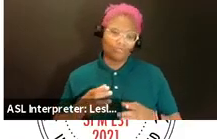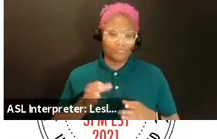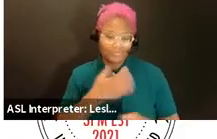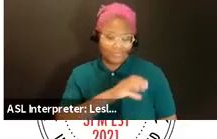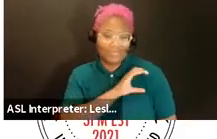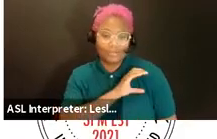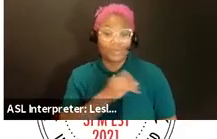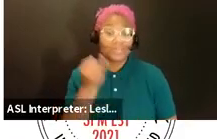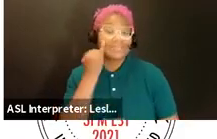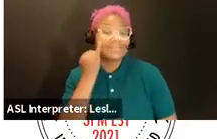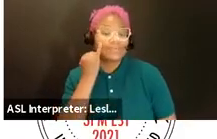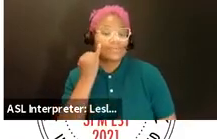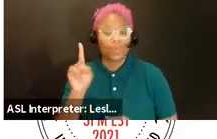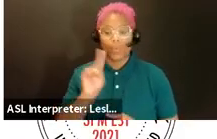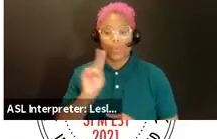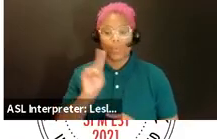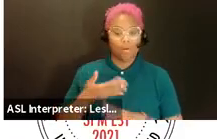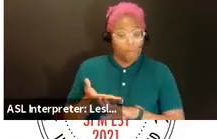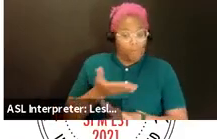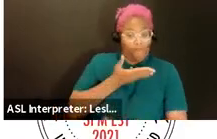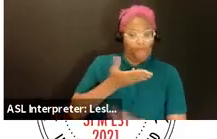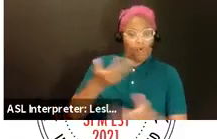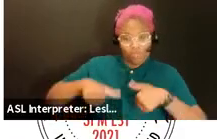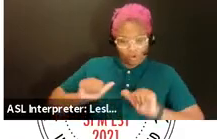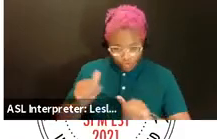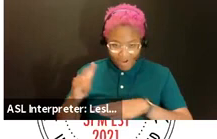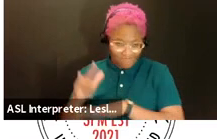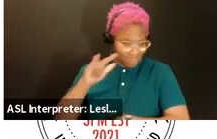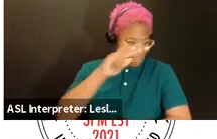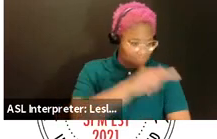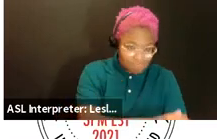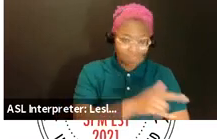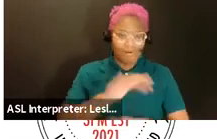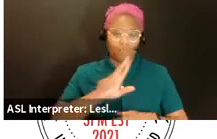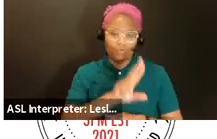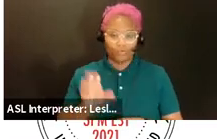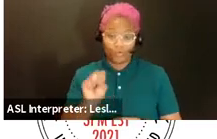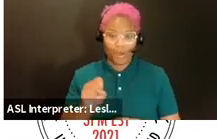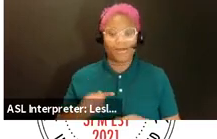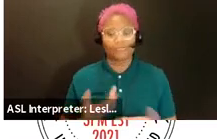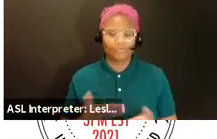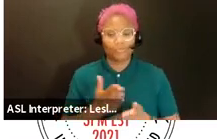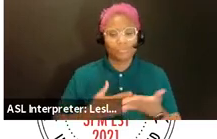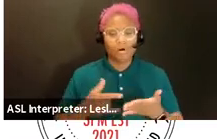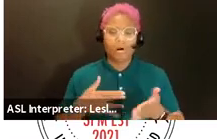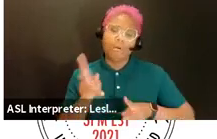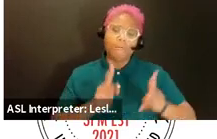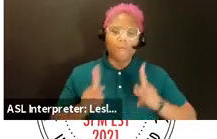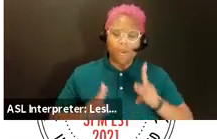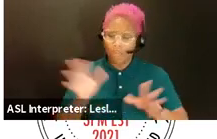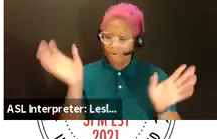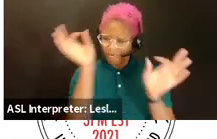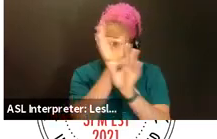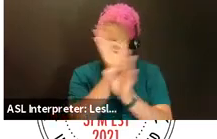traveling to the US. And that's important because a lot of people get confused. Like, I'm German, or I'm